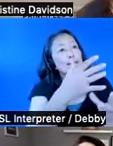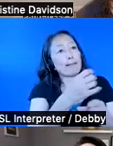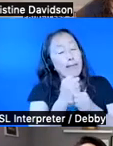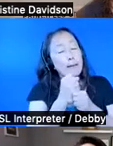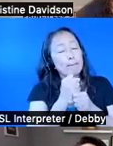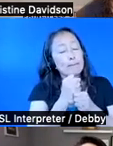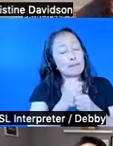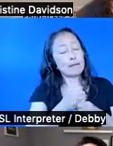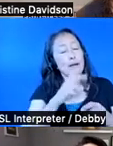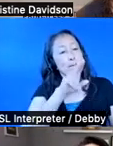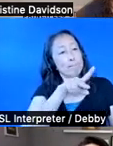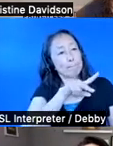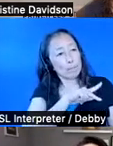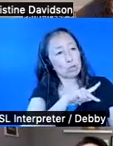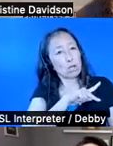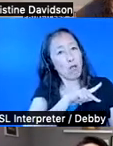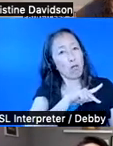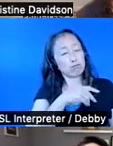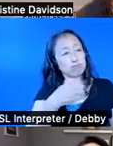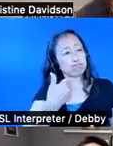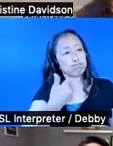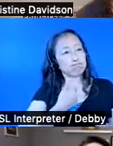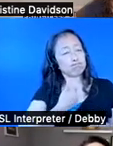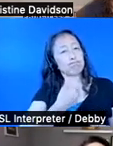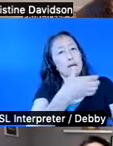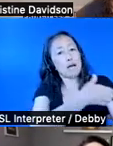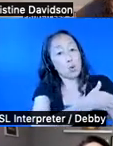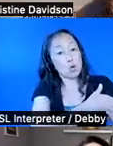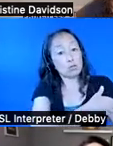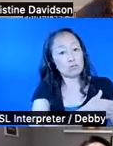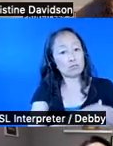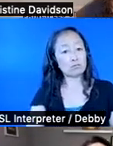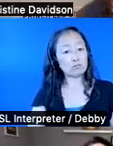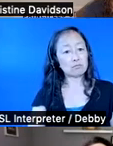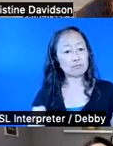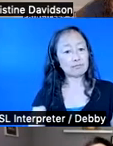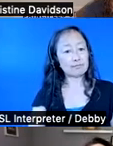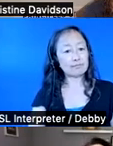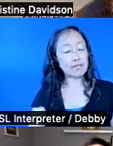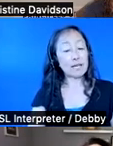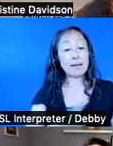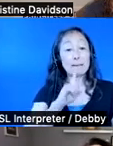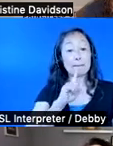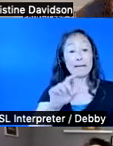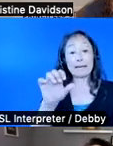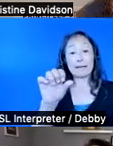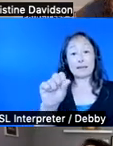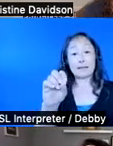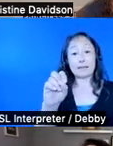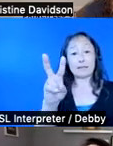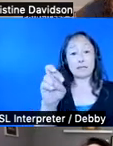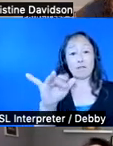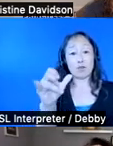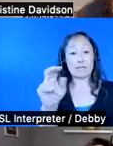their choices, and their lives. And that is a great quote, that being a sovereign person means being able to choose